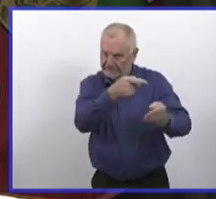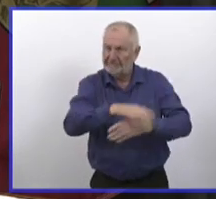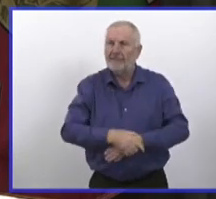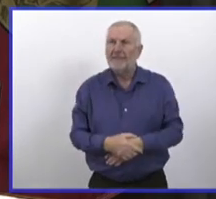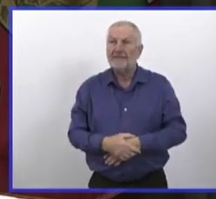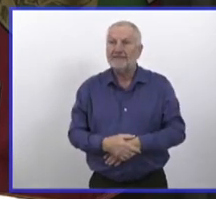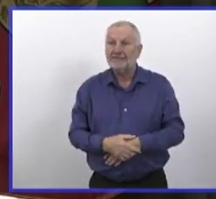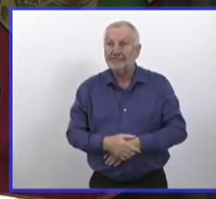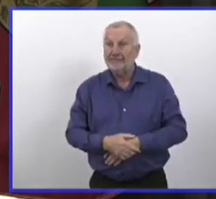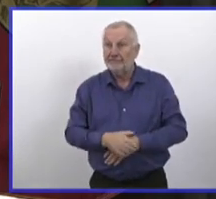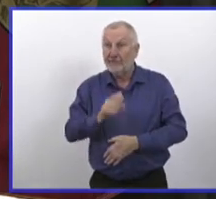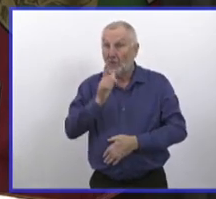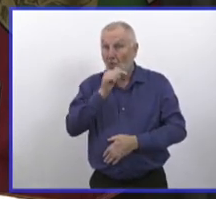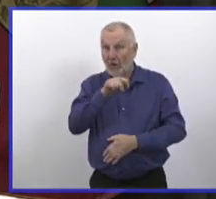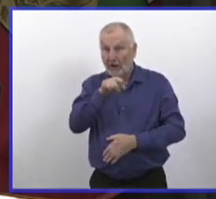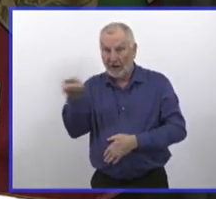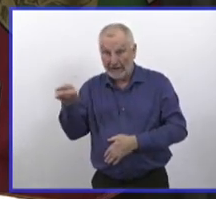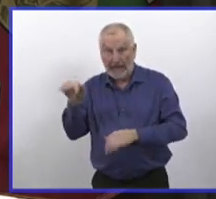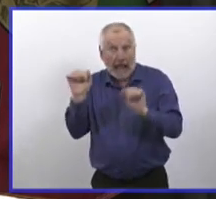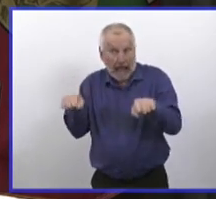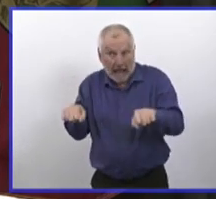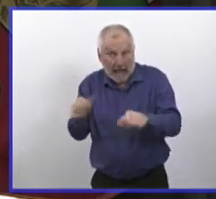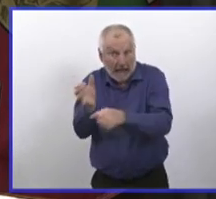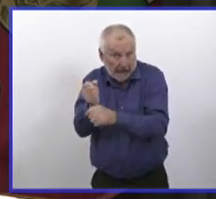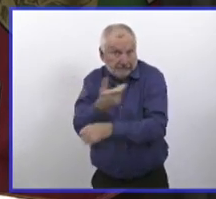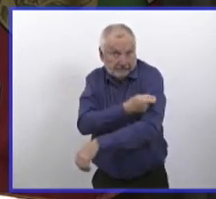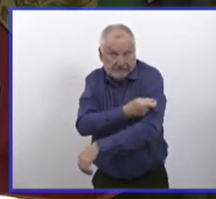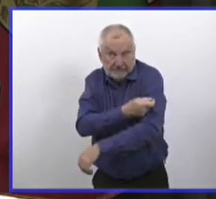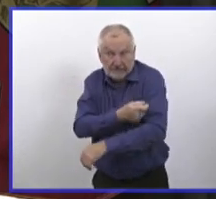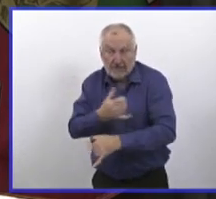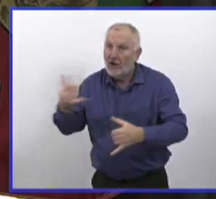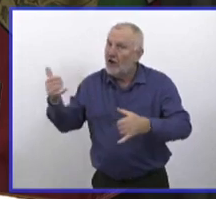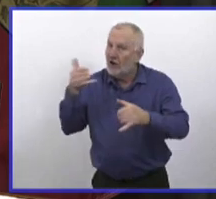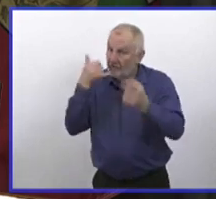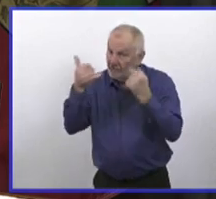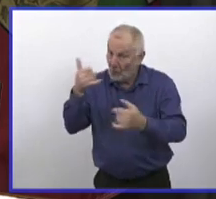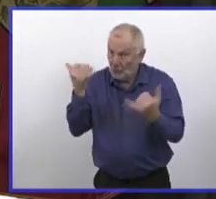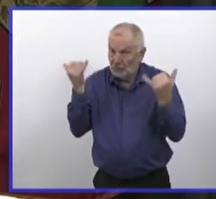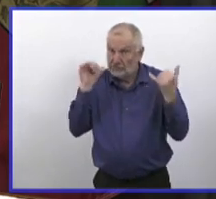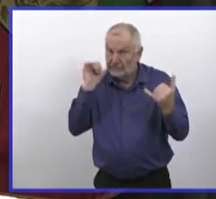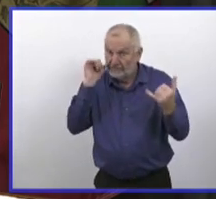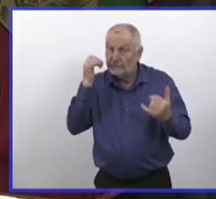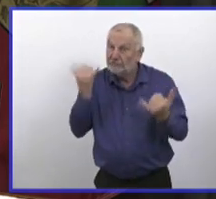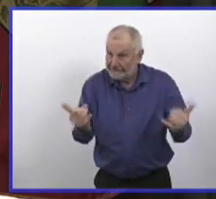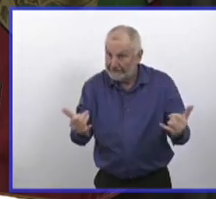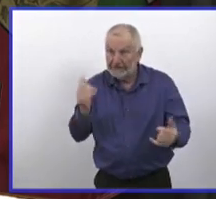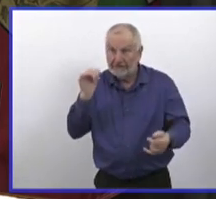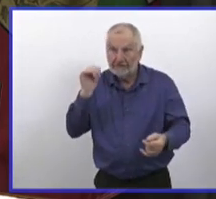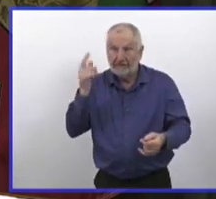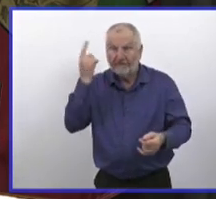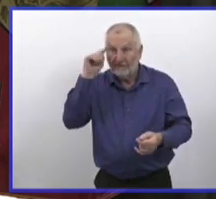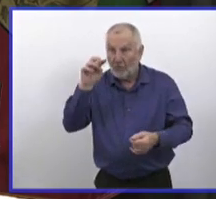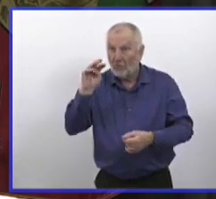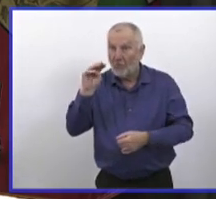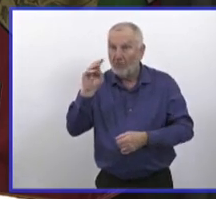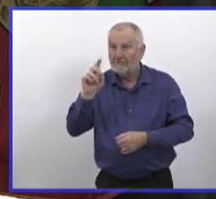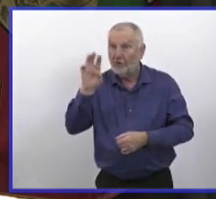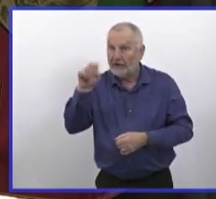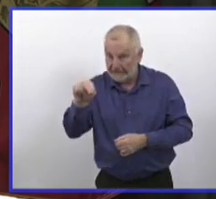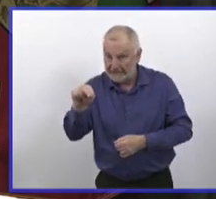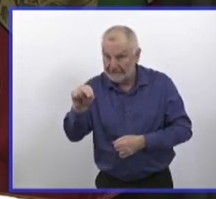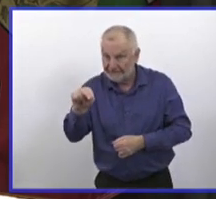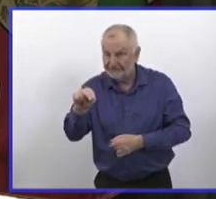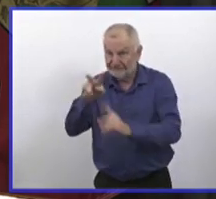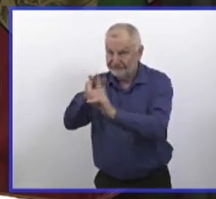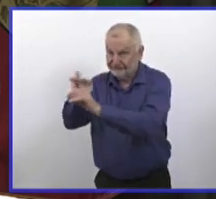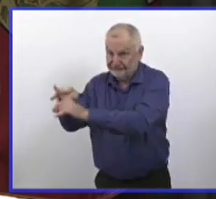make appointments at that Morden location. And we are also currently taking appointments for all of our Supersite locations. This all